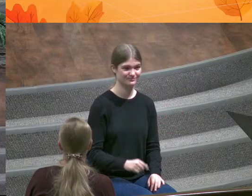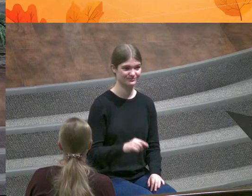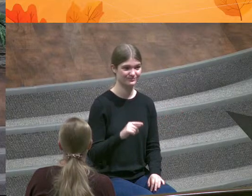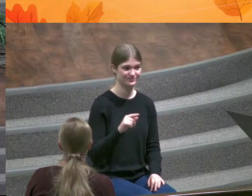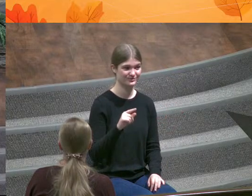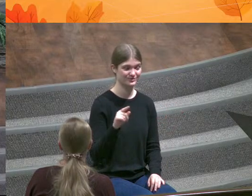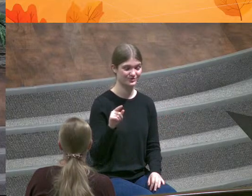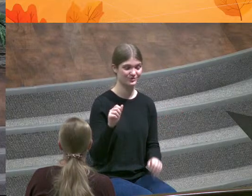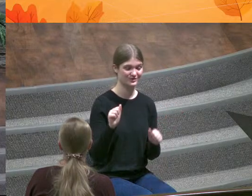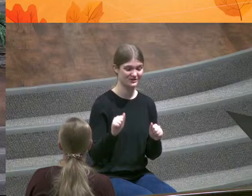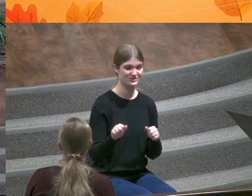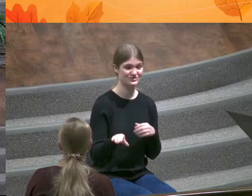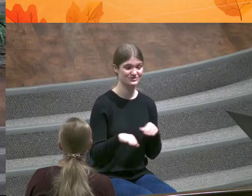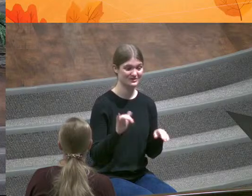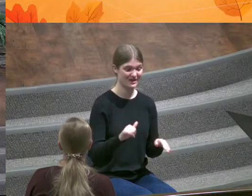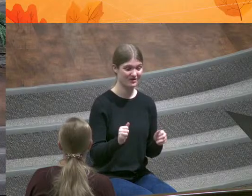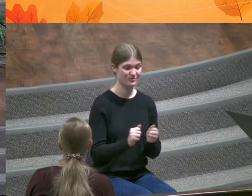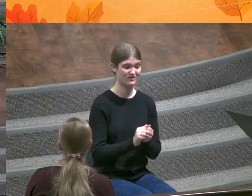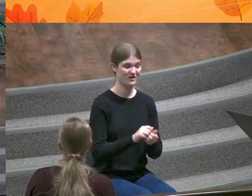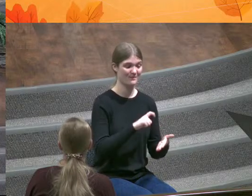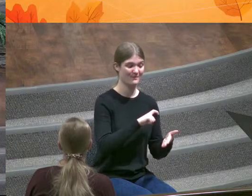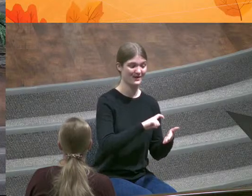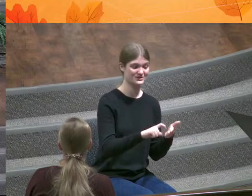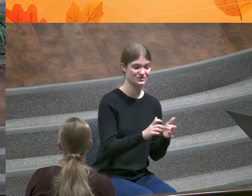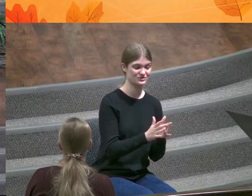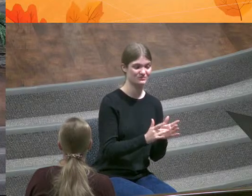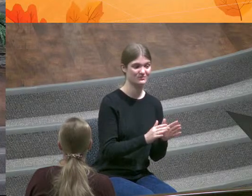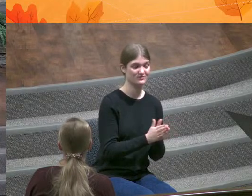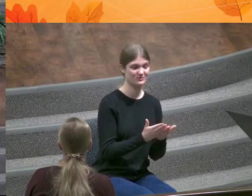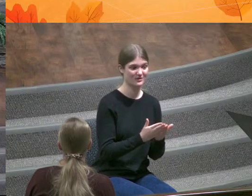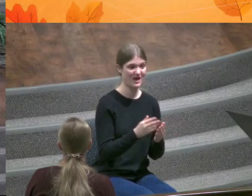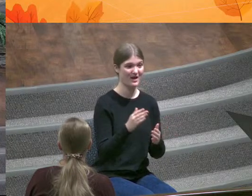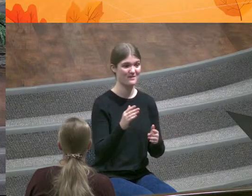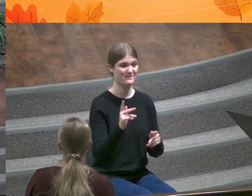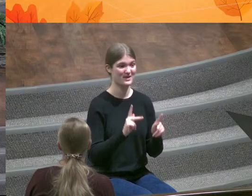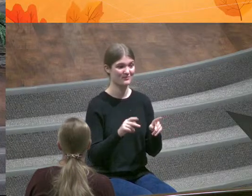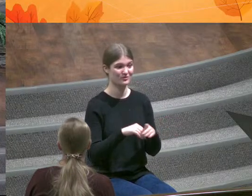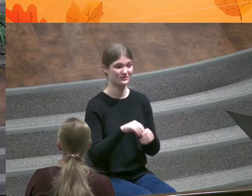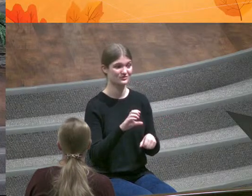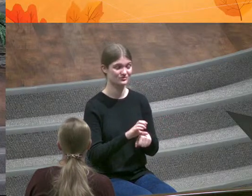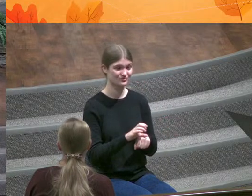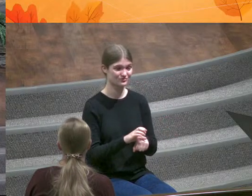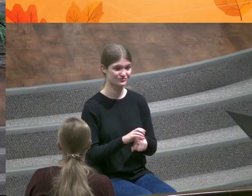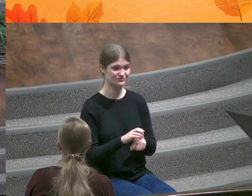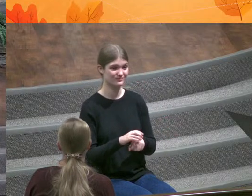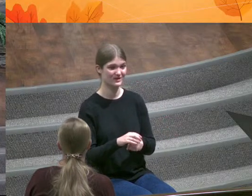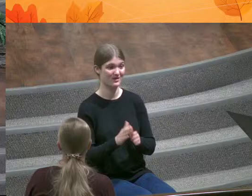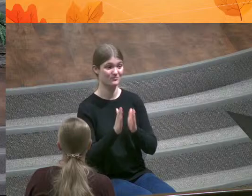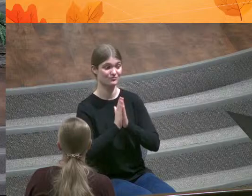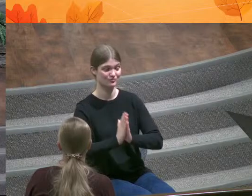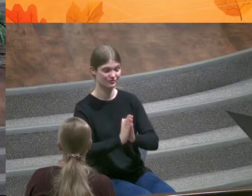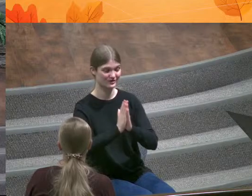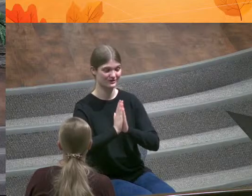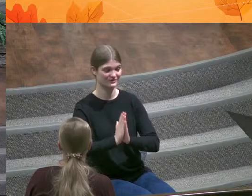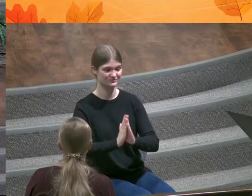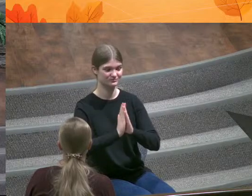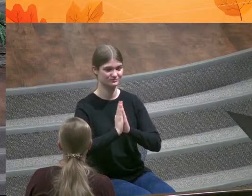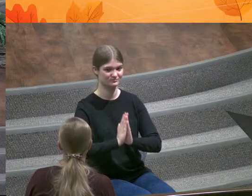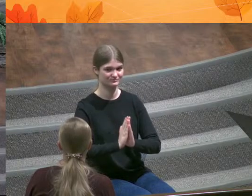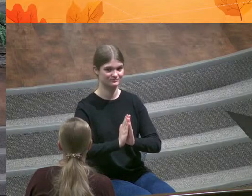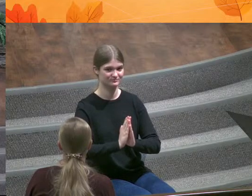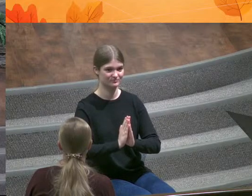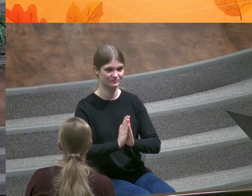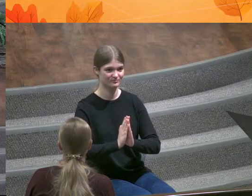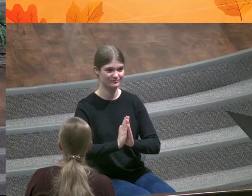You can do that with passages. You can do that with the people. And you can do that bathing in prayer.